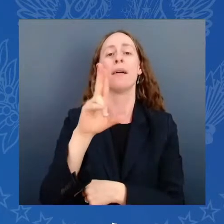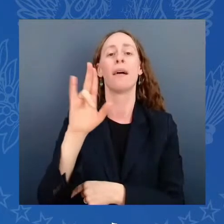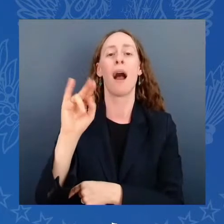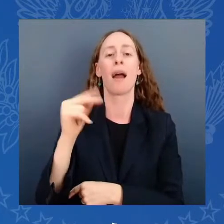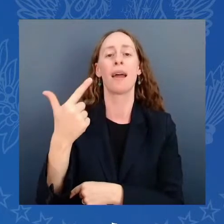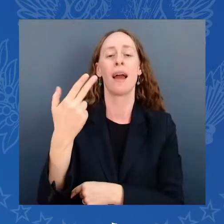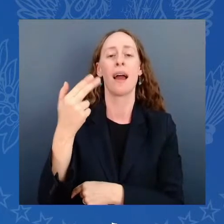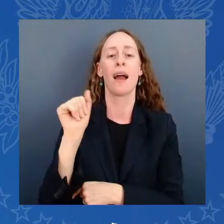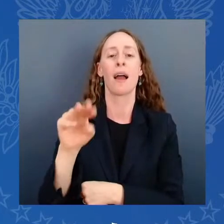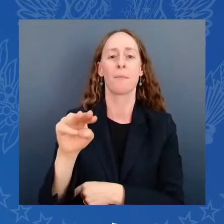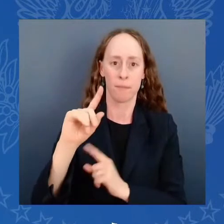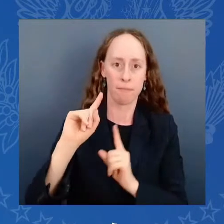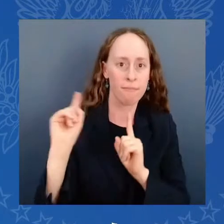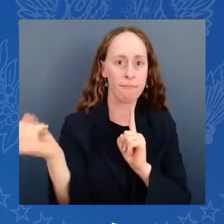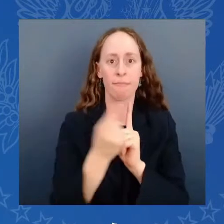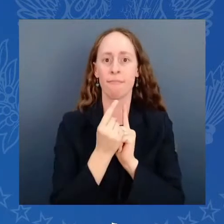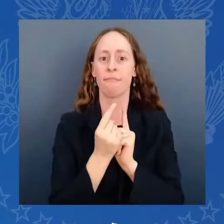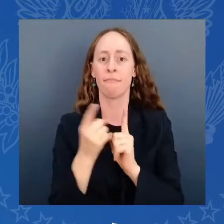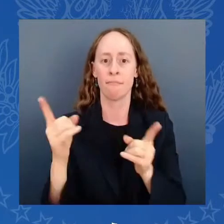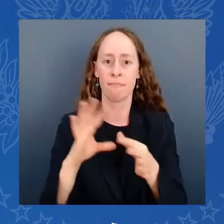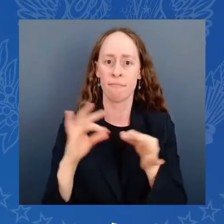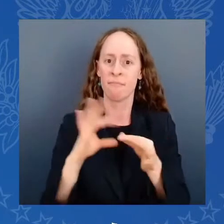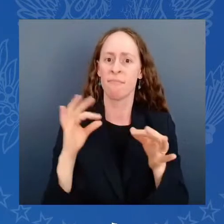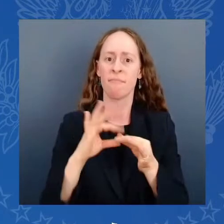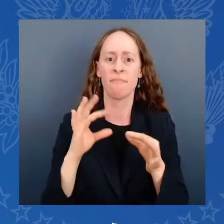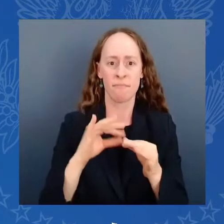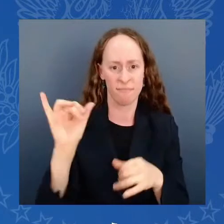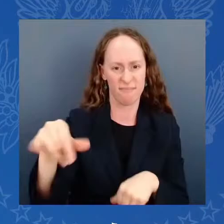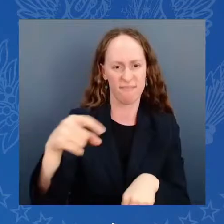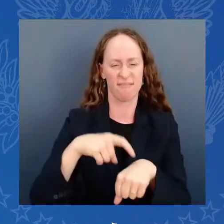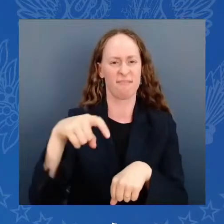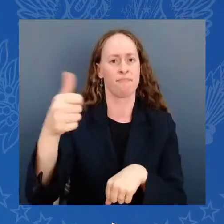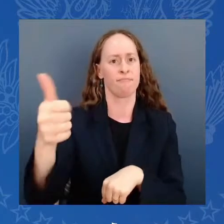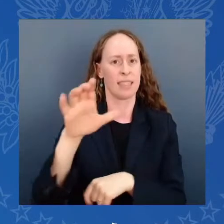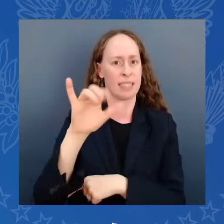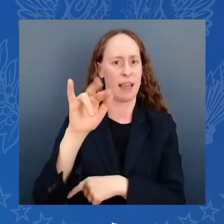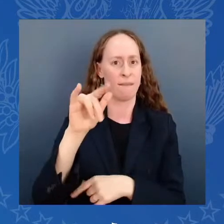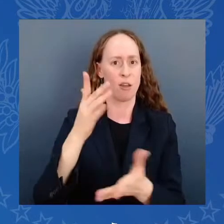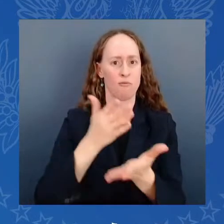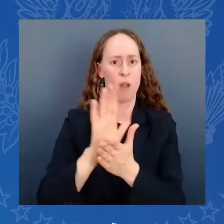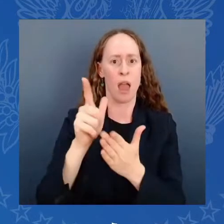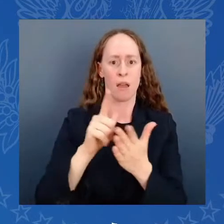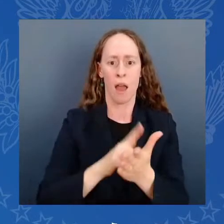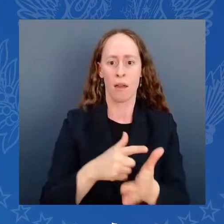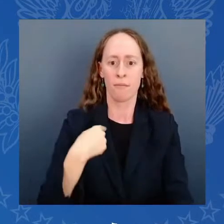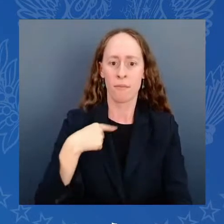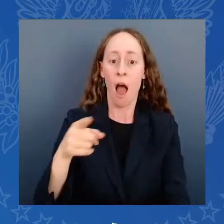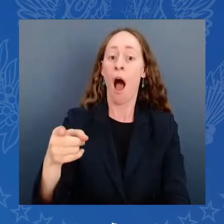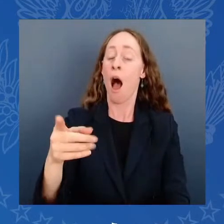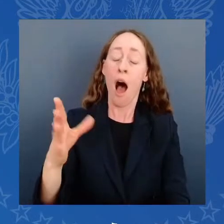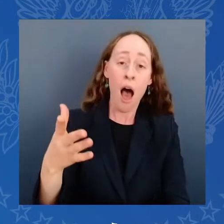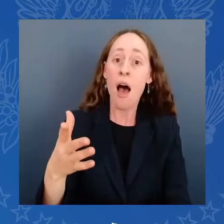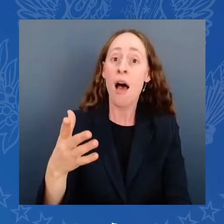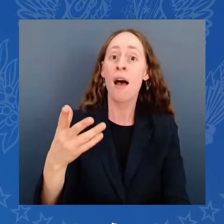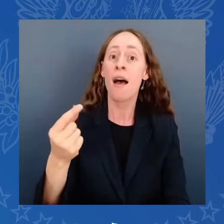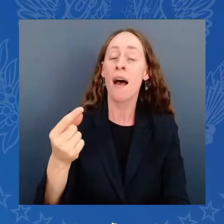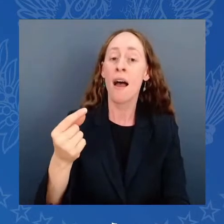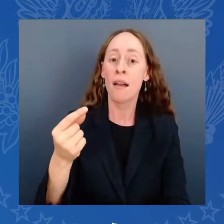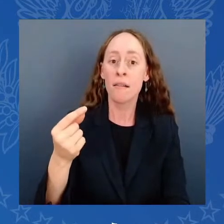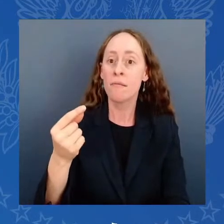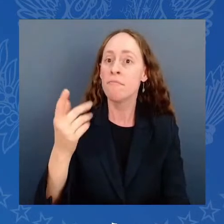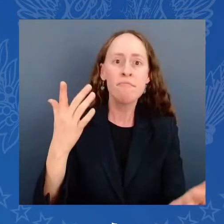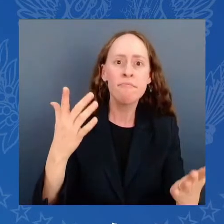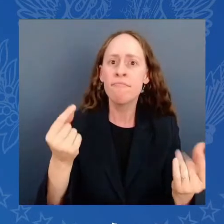and two others. So I thought it was them. I walked, opened the door. There was a former governor, former Supreme Court